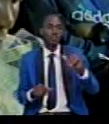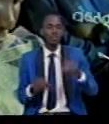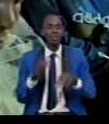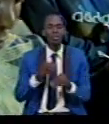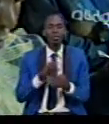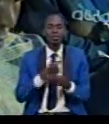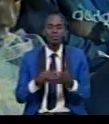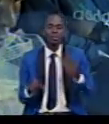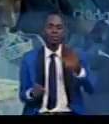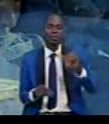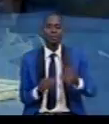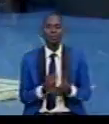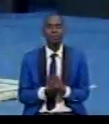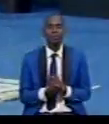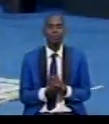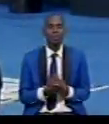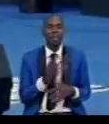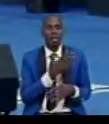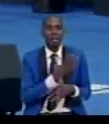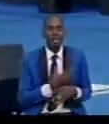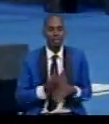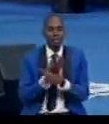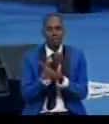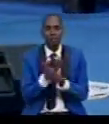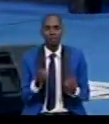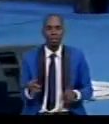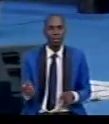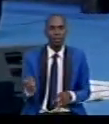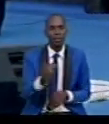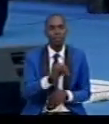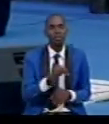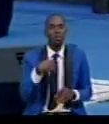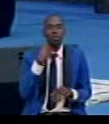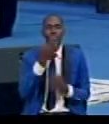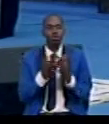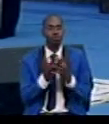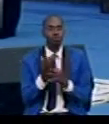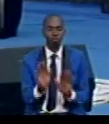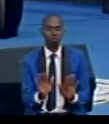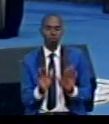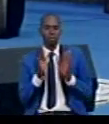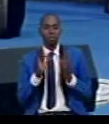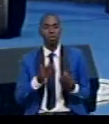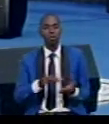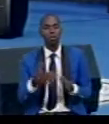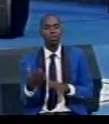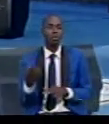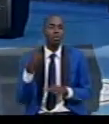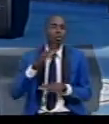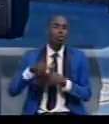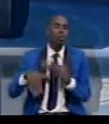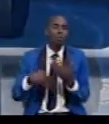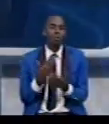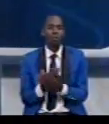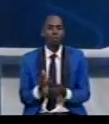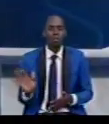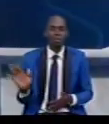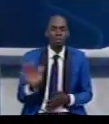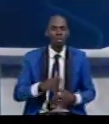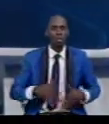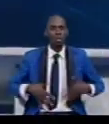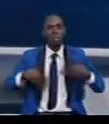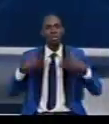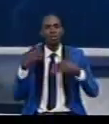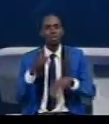15, and deliver them who through fear of death were all their lifetime